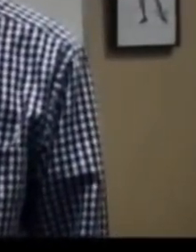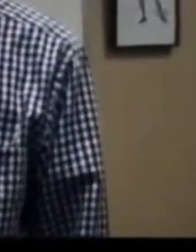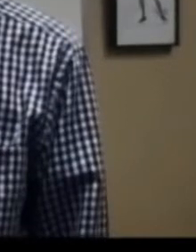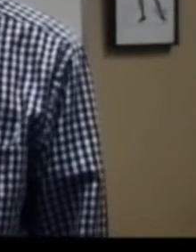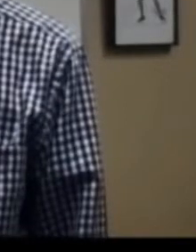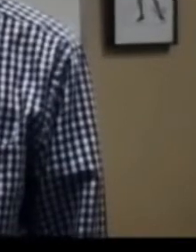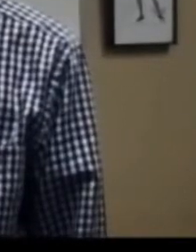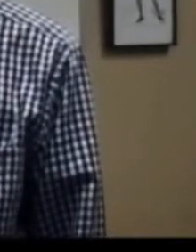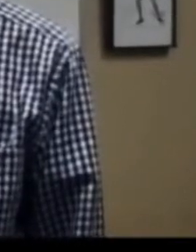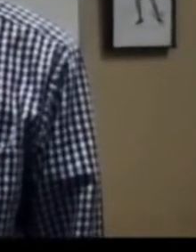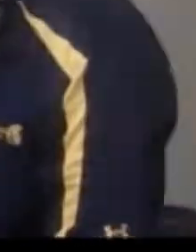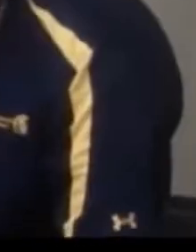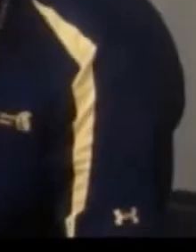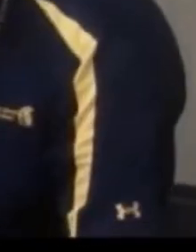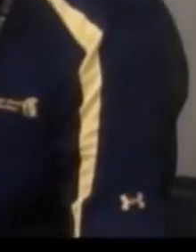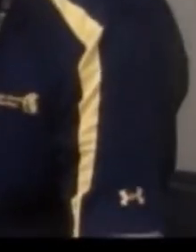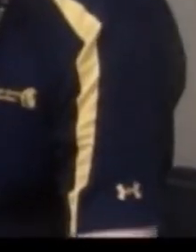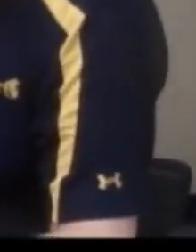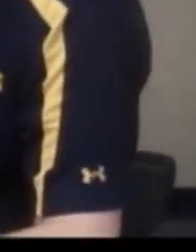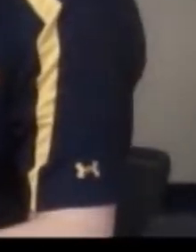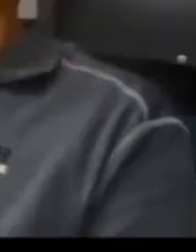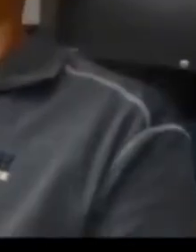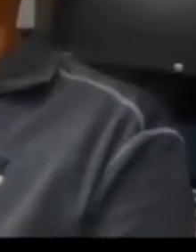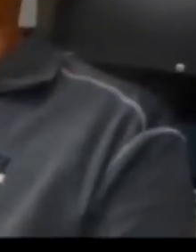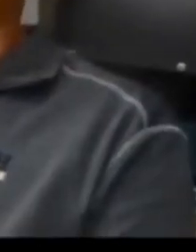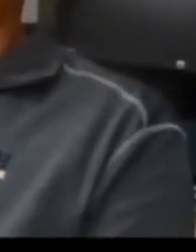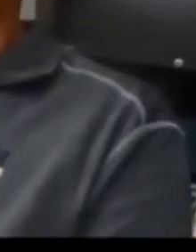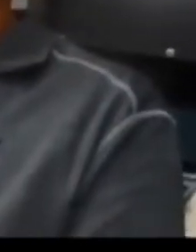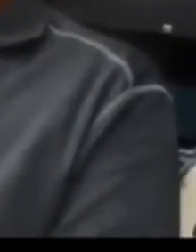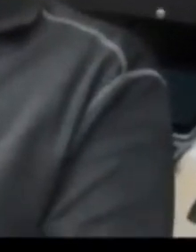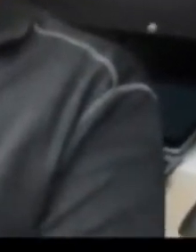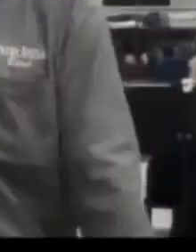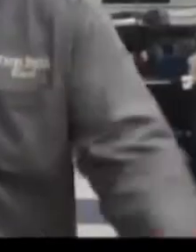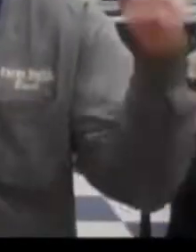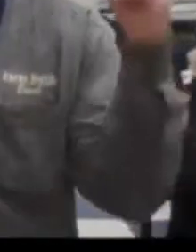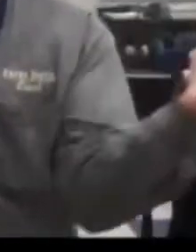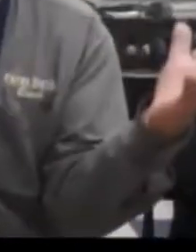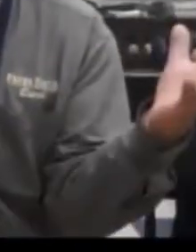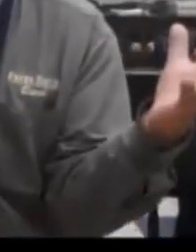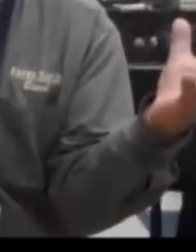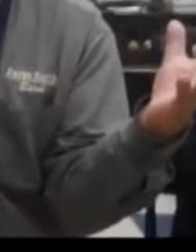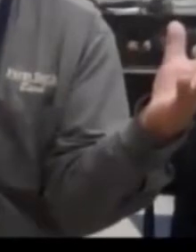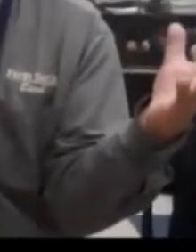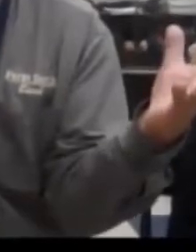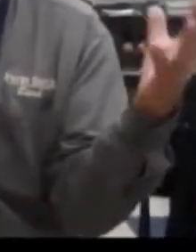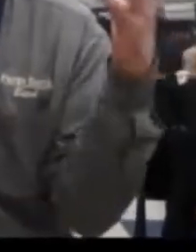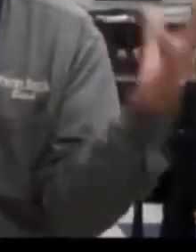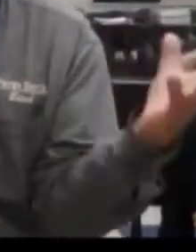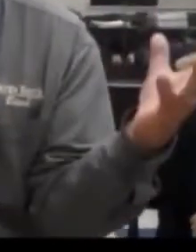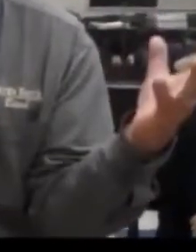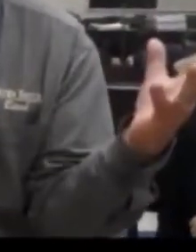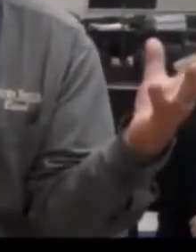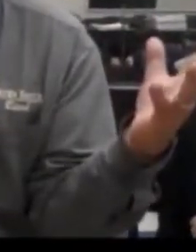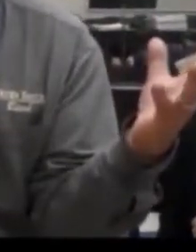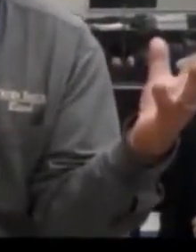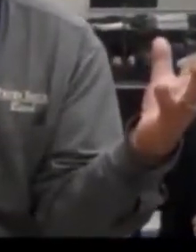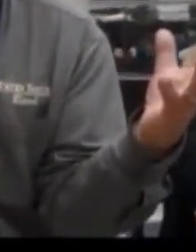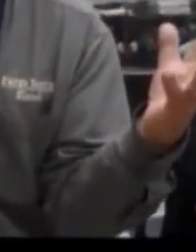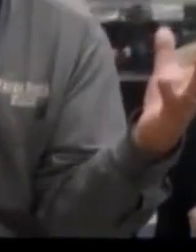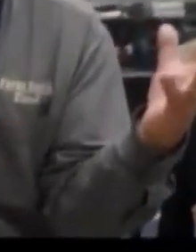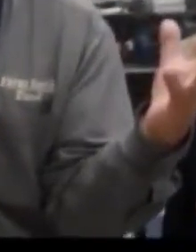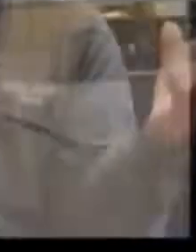will take care of you. Do your homework. Wear sunscreen. I'm just the guy that loves North